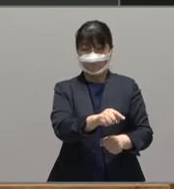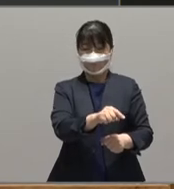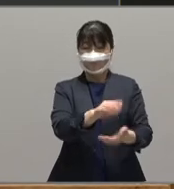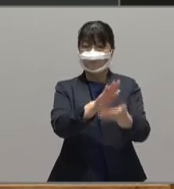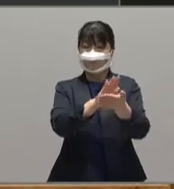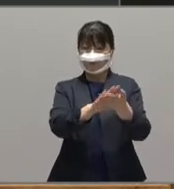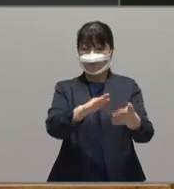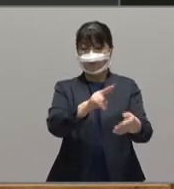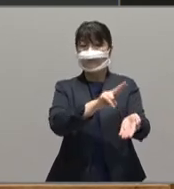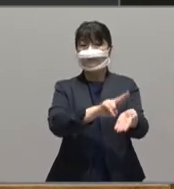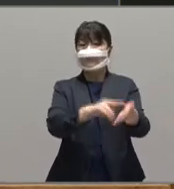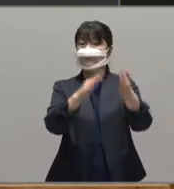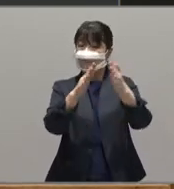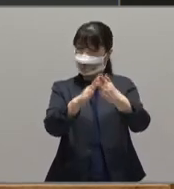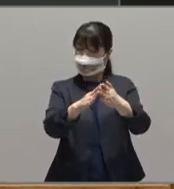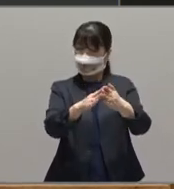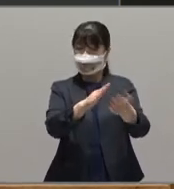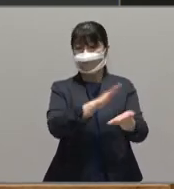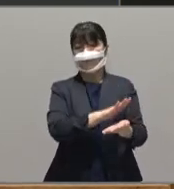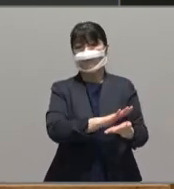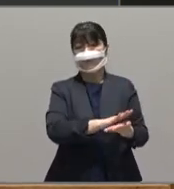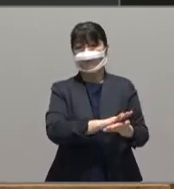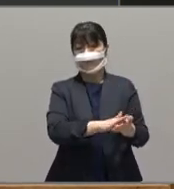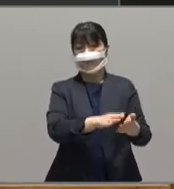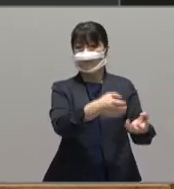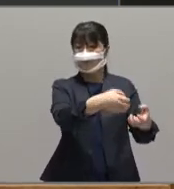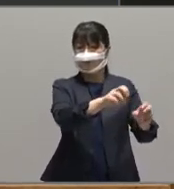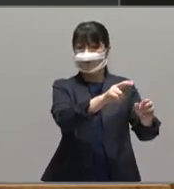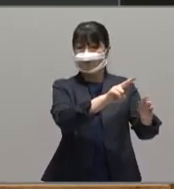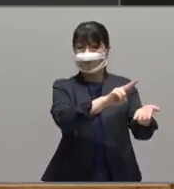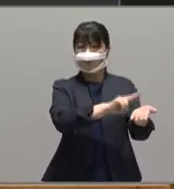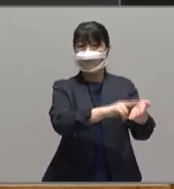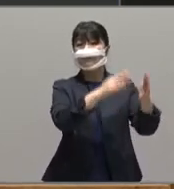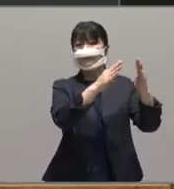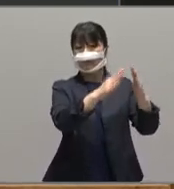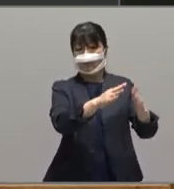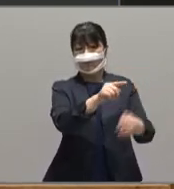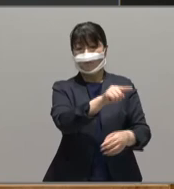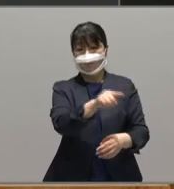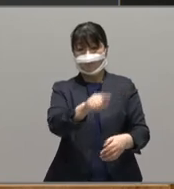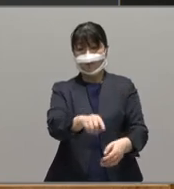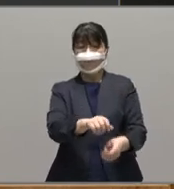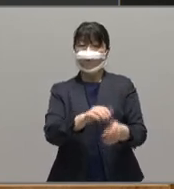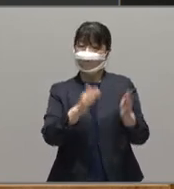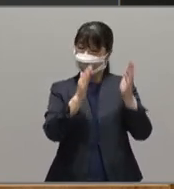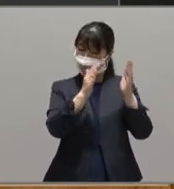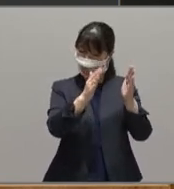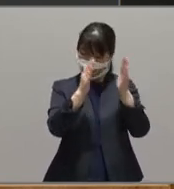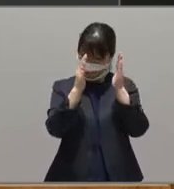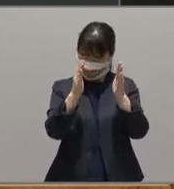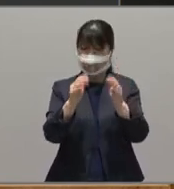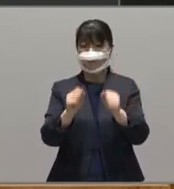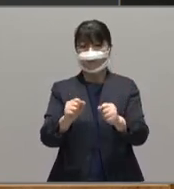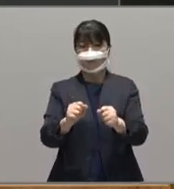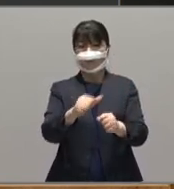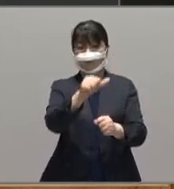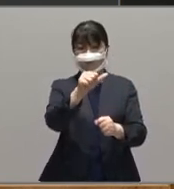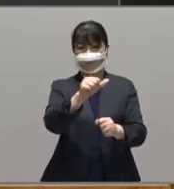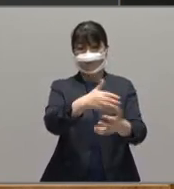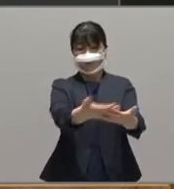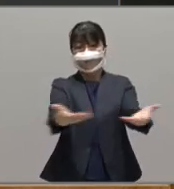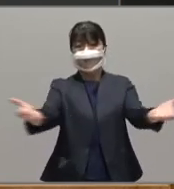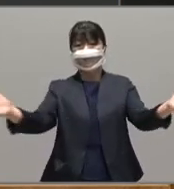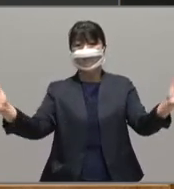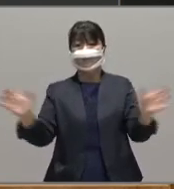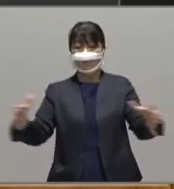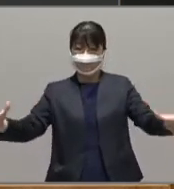support, and the Prefectural JMA and VMA are also supporting, and the Prefectural people are participating as